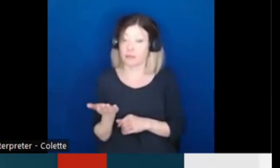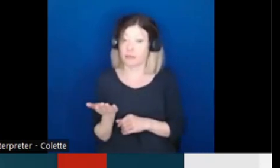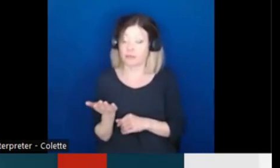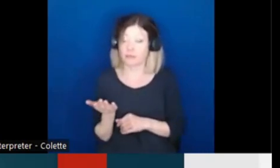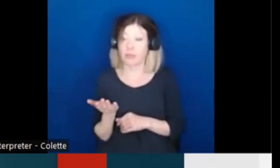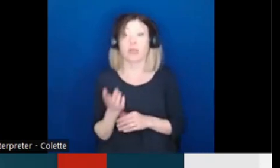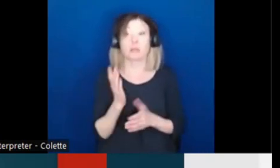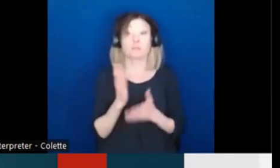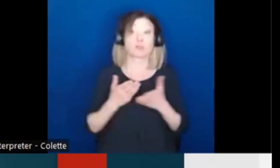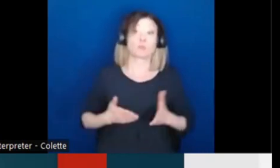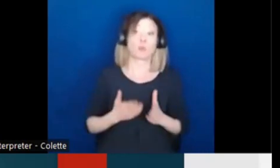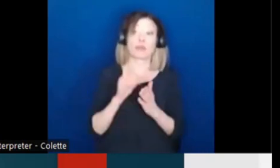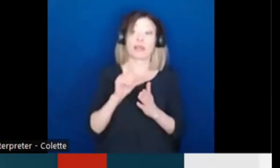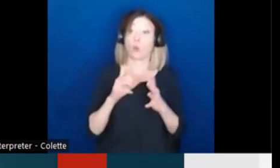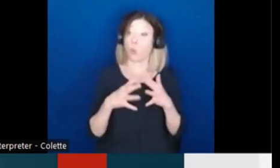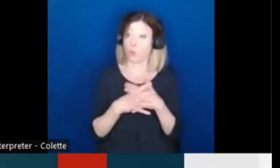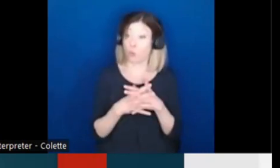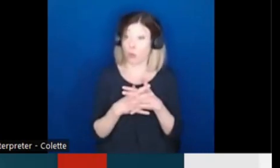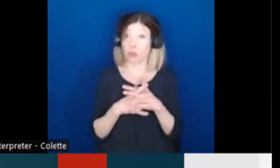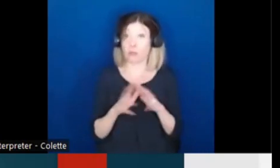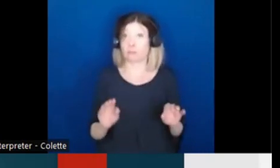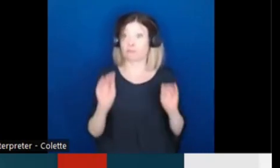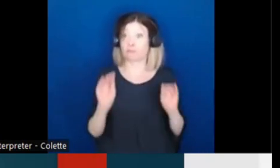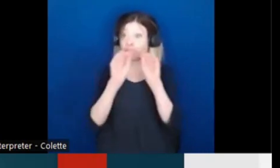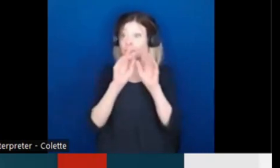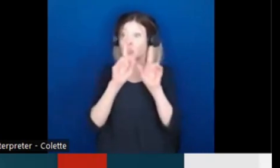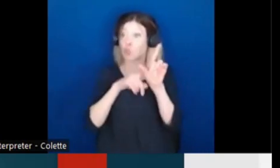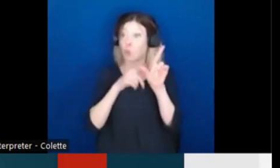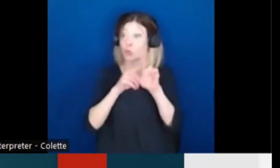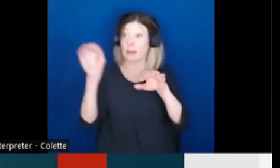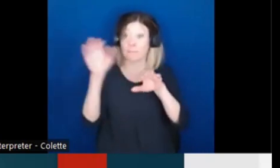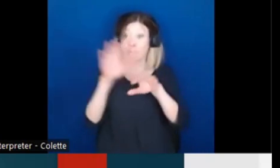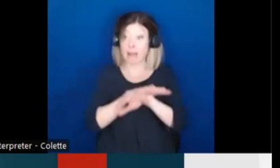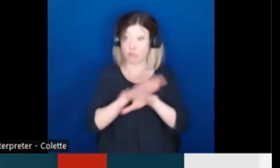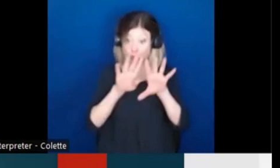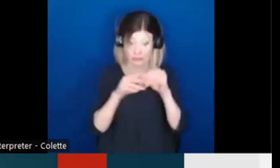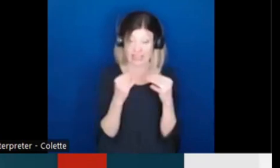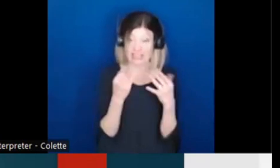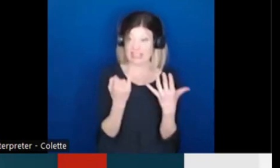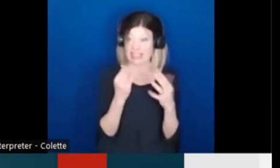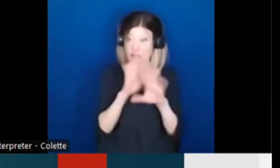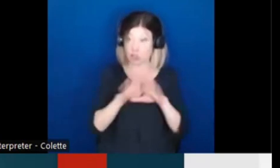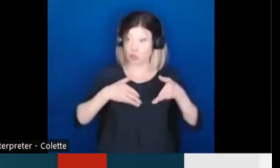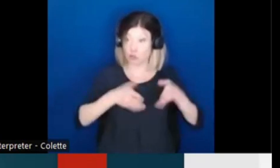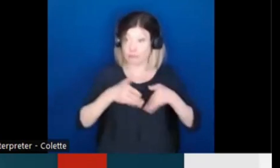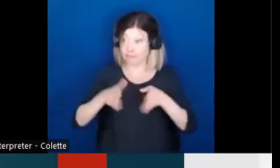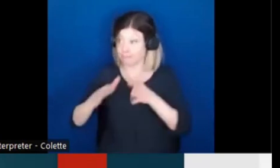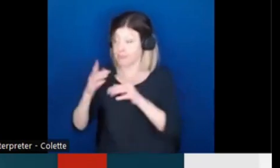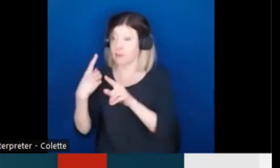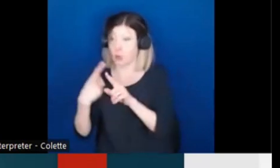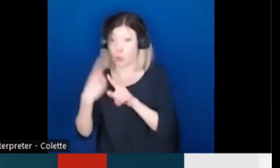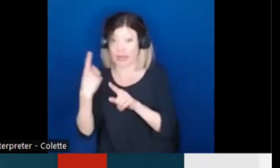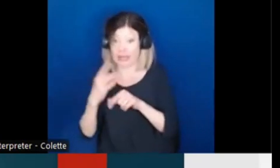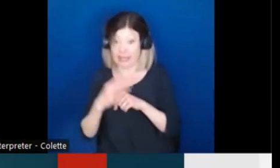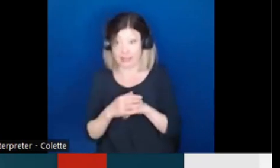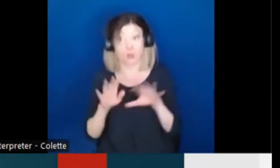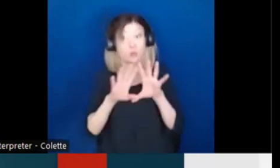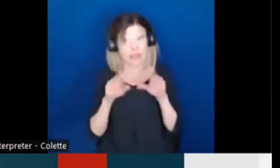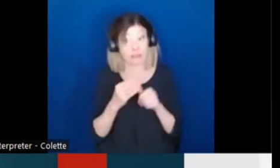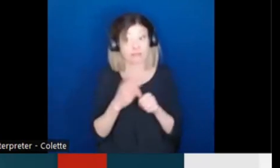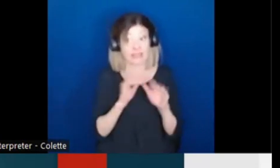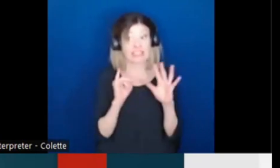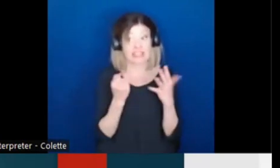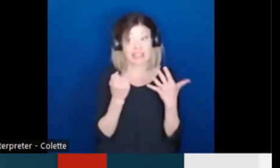love. They married, had 6 children very close together. So originally there were 6: